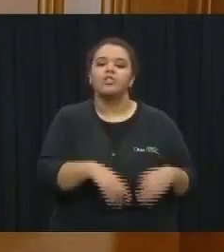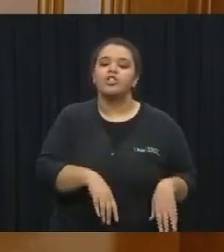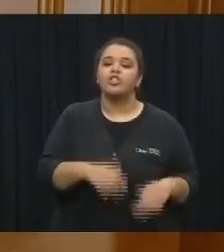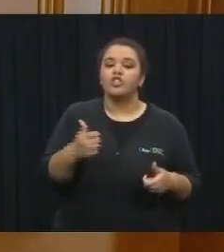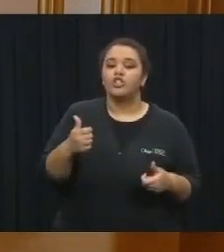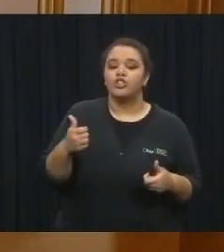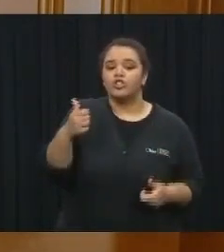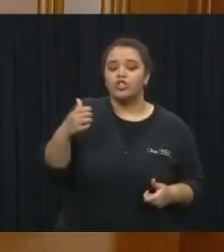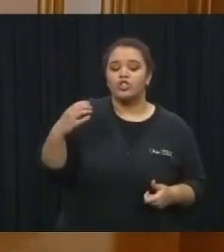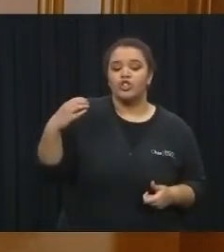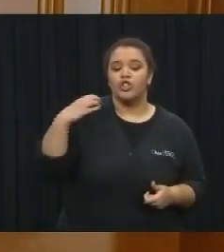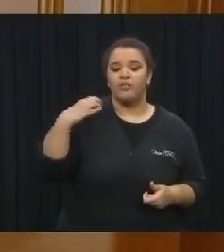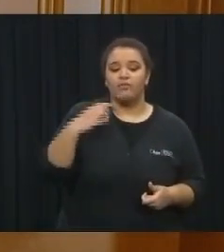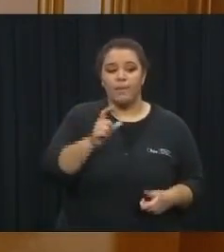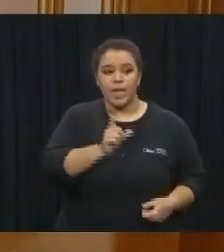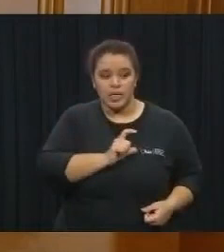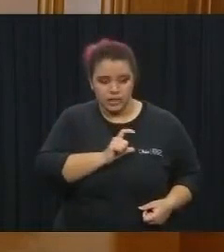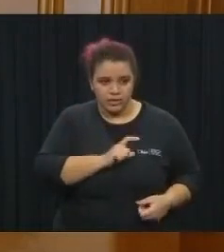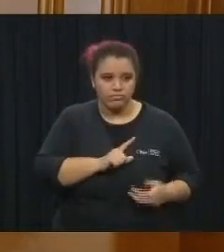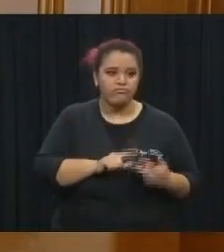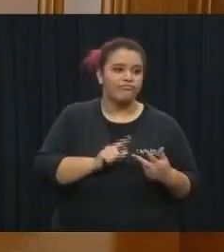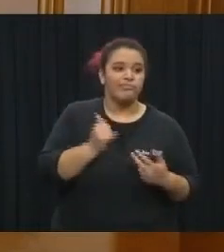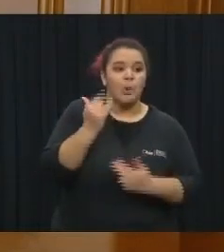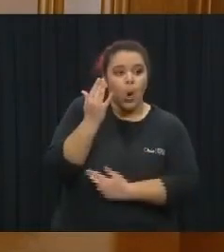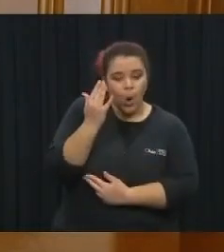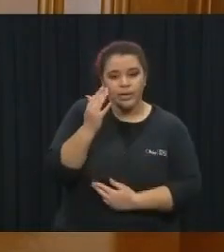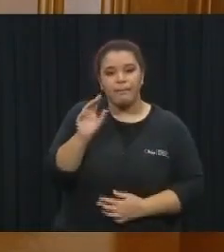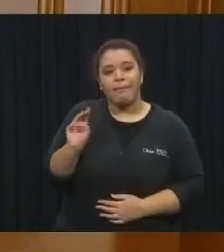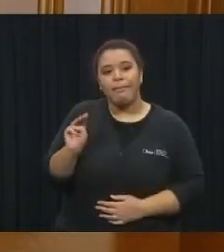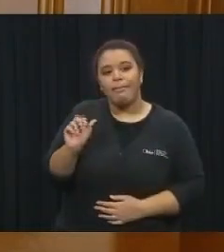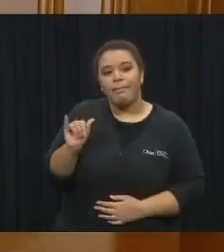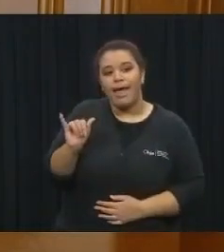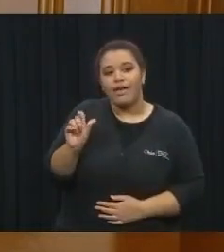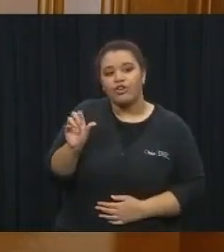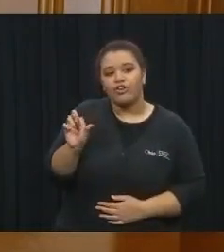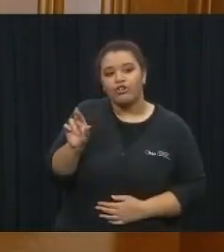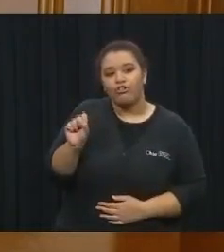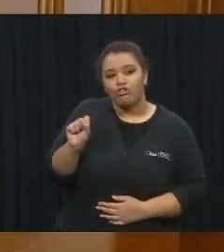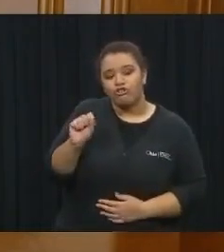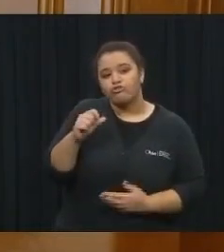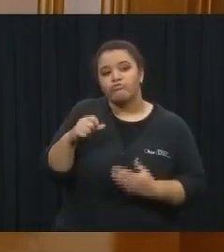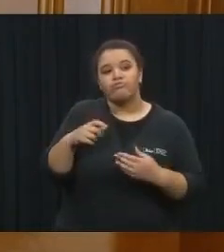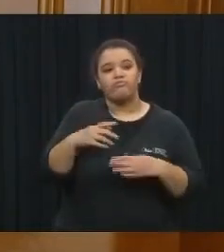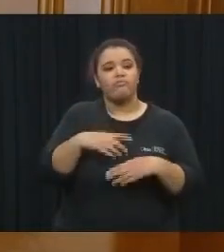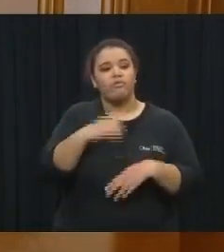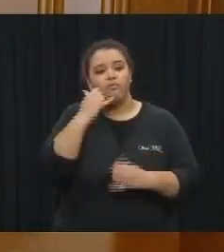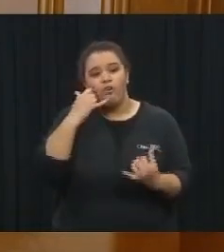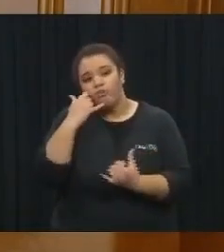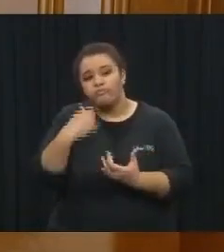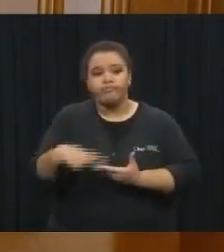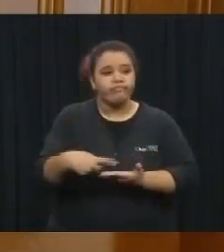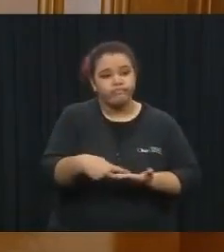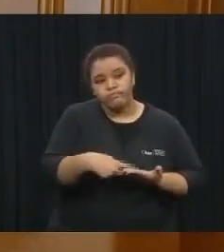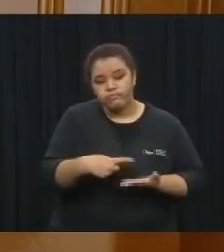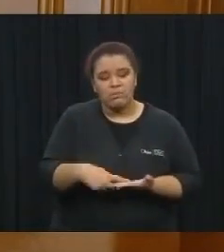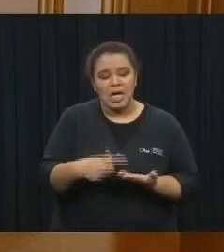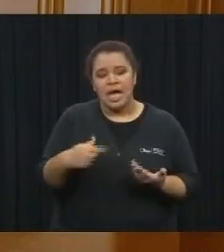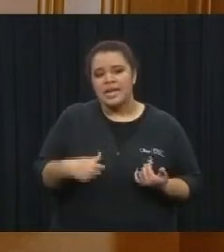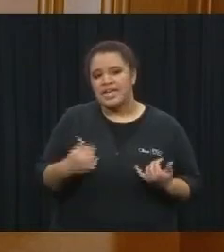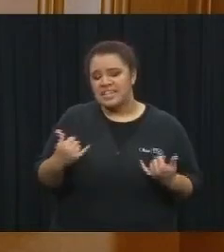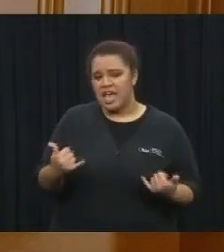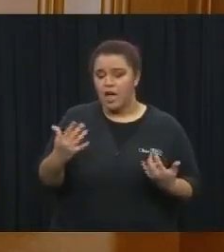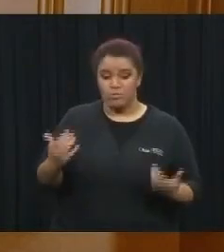this morning with some of the mayors. And this is kind of the guidance that I think I would give.